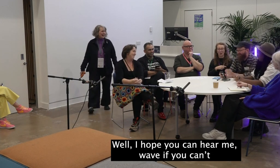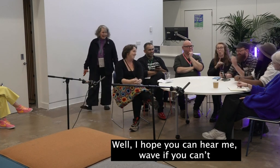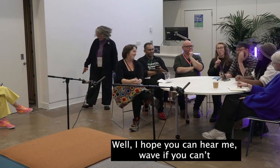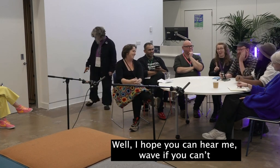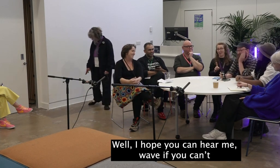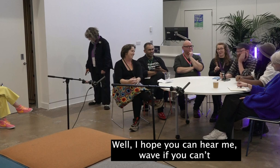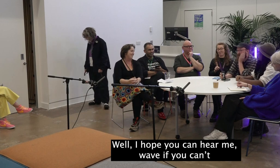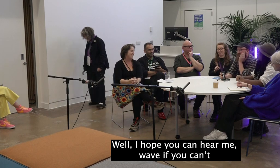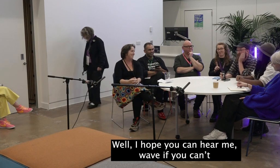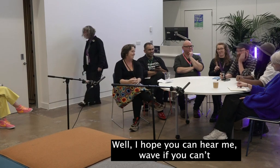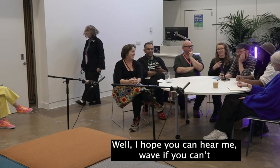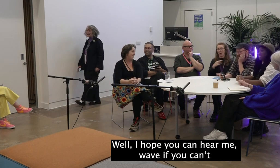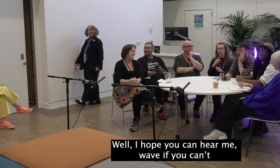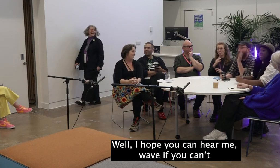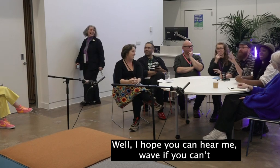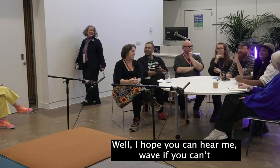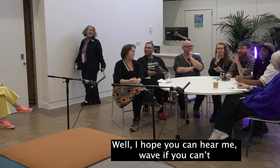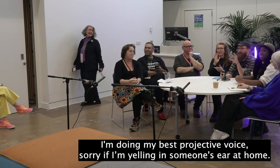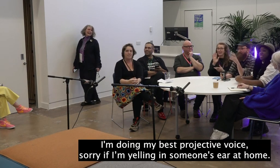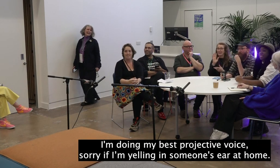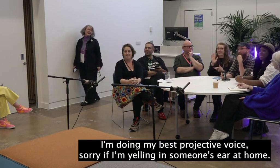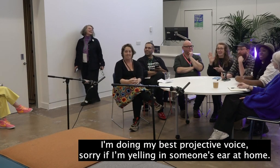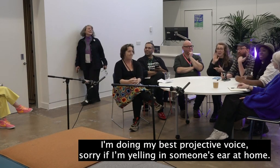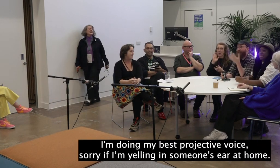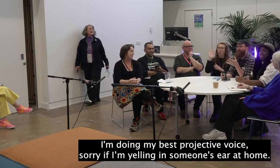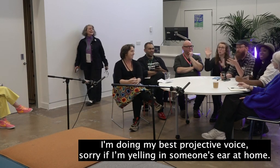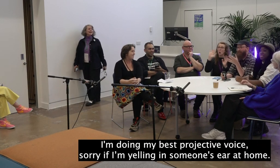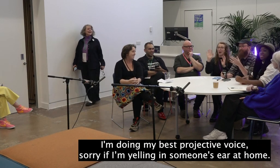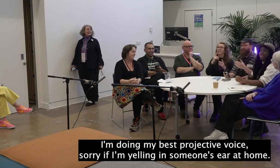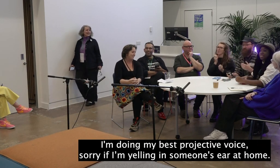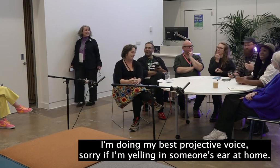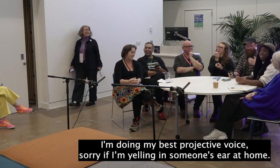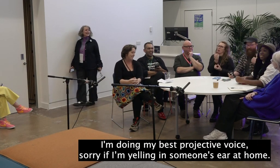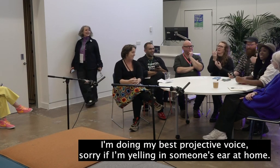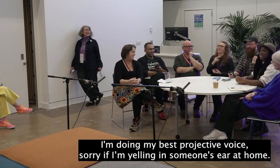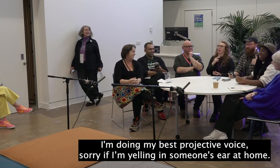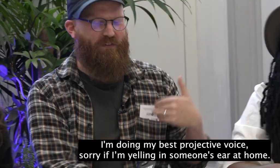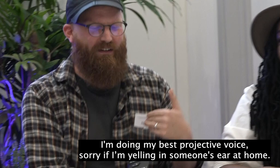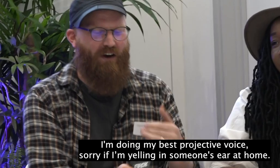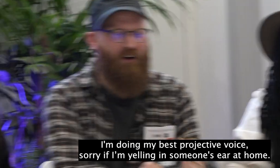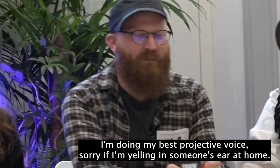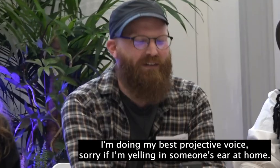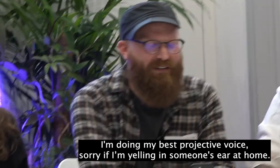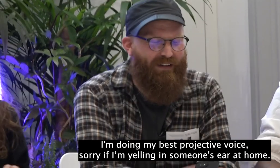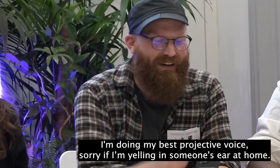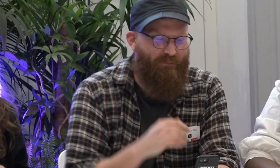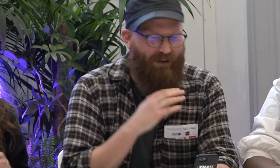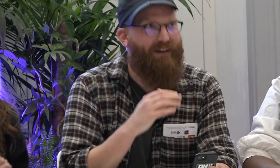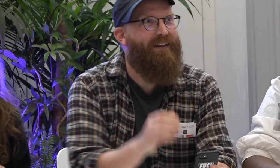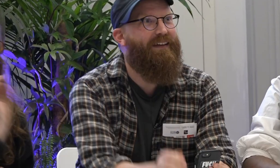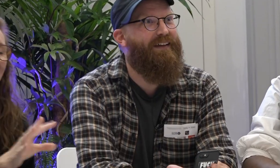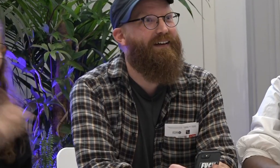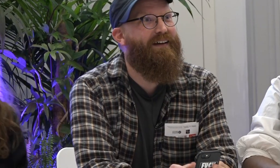Well, I hope you can all hear me. Wave if you can't. I'm doing my best projecty voice. Sorry if I'm yelling in someone's ear at home.